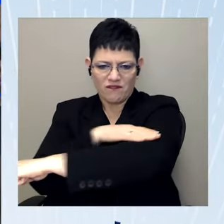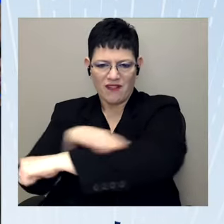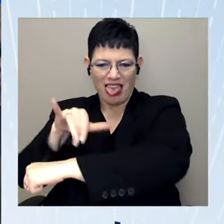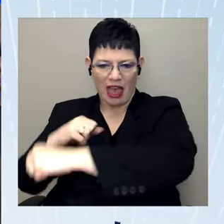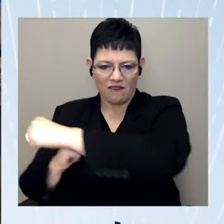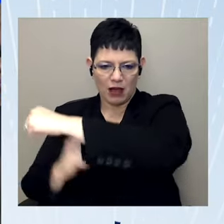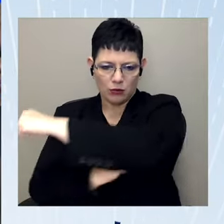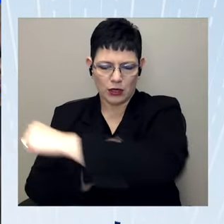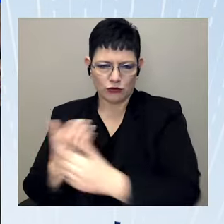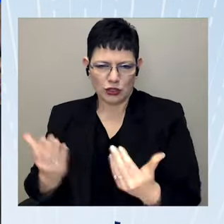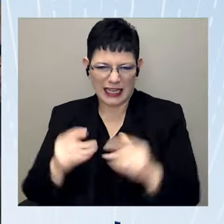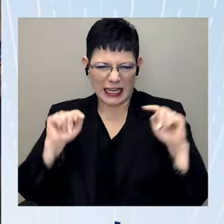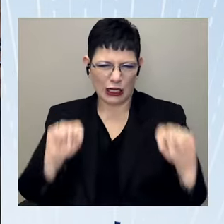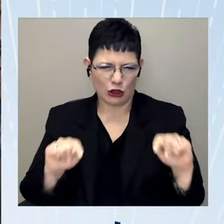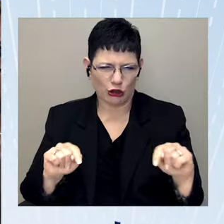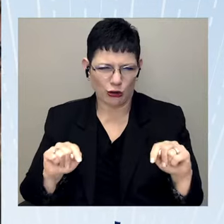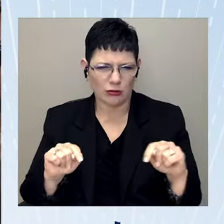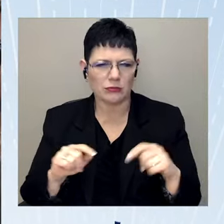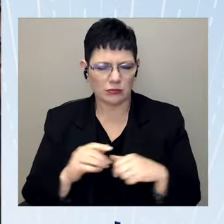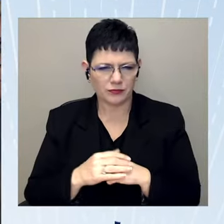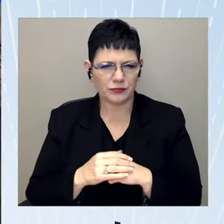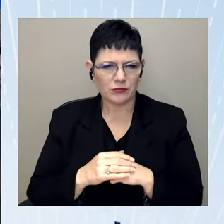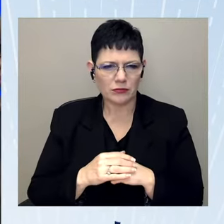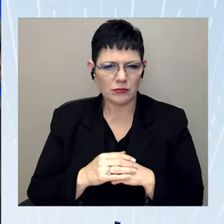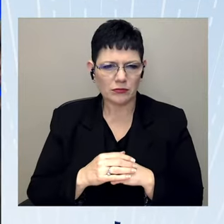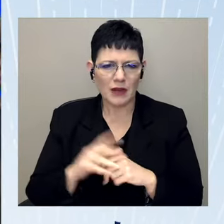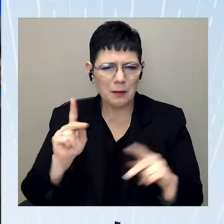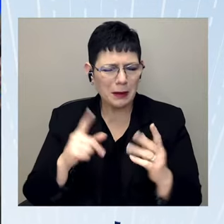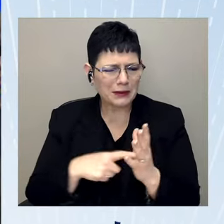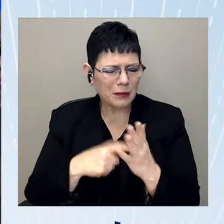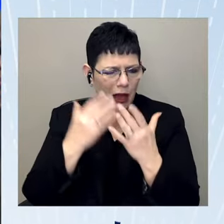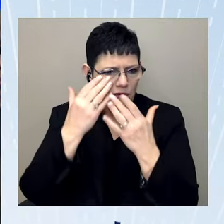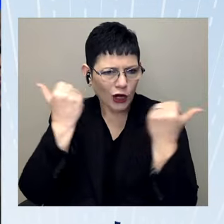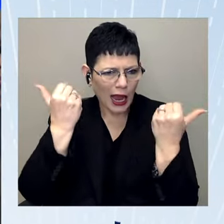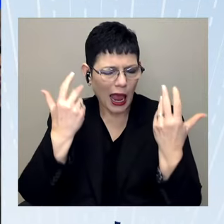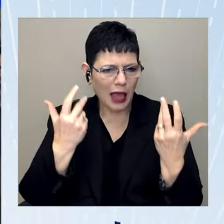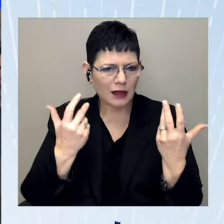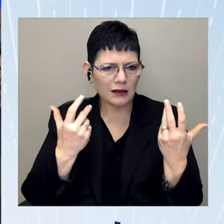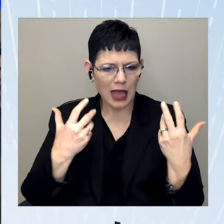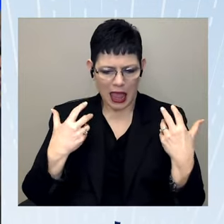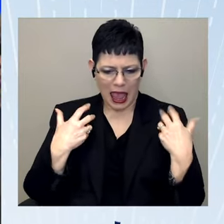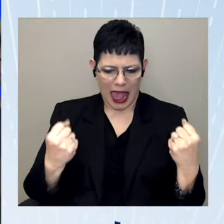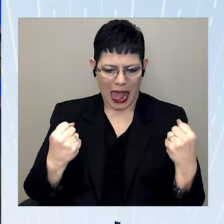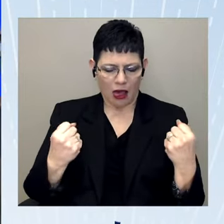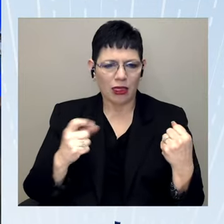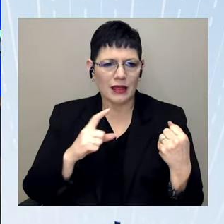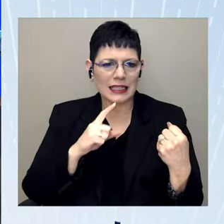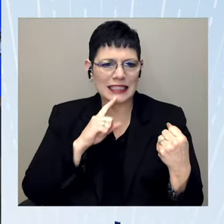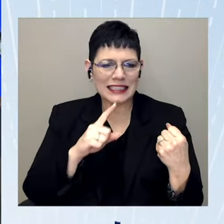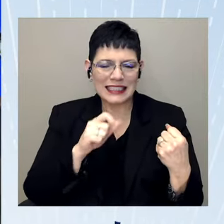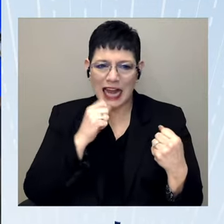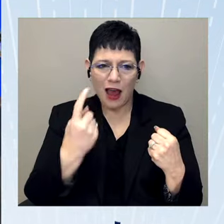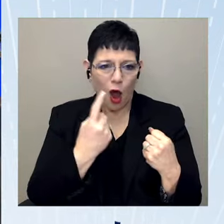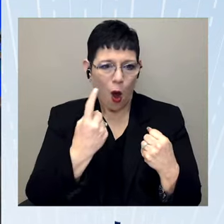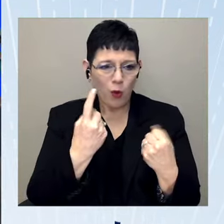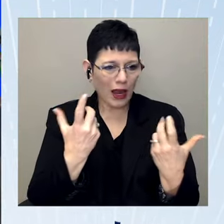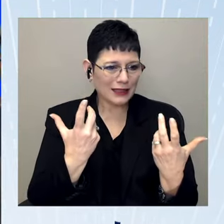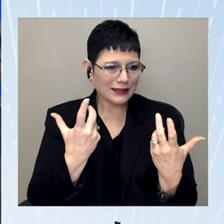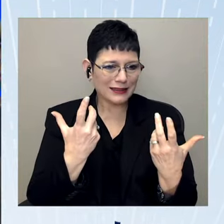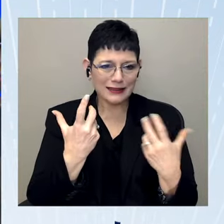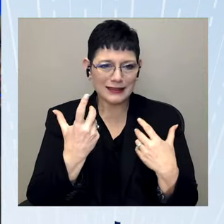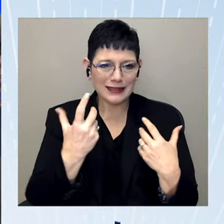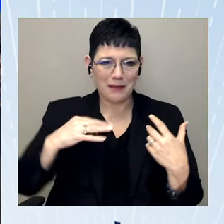see, people forget. See, health is a privilege. And if we're not investing in things that